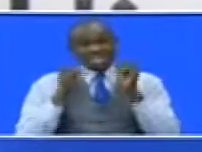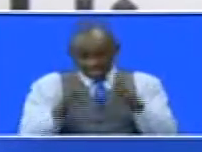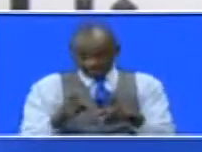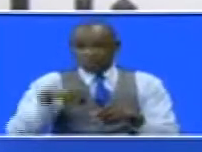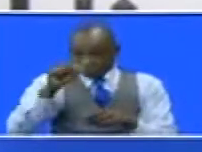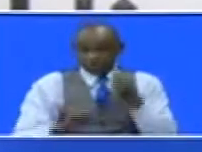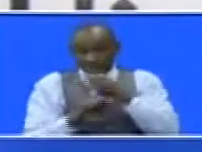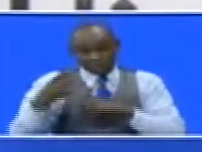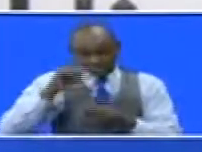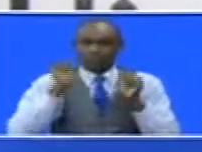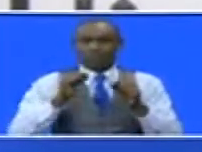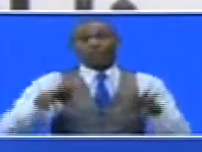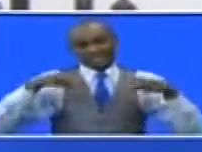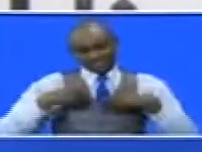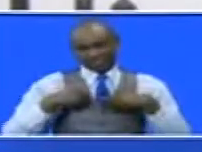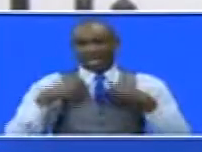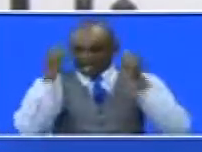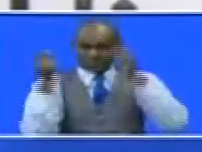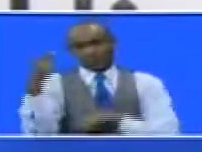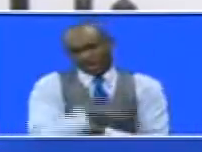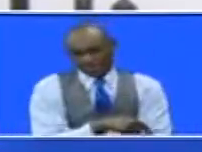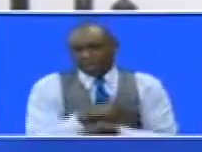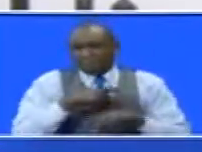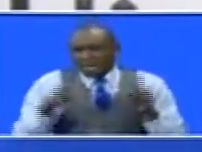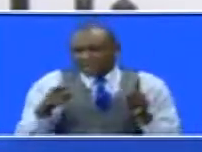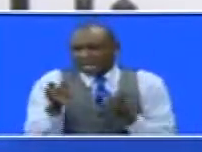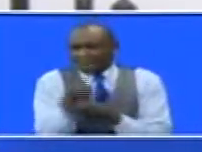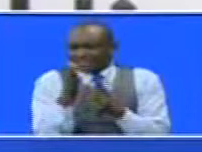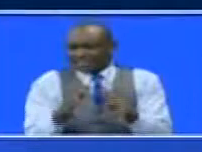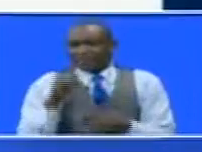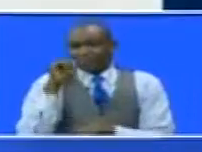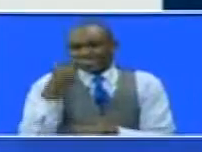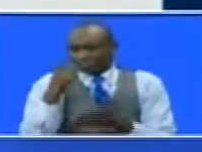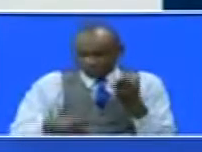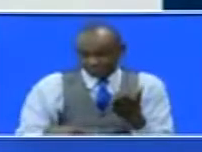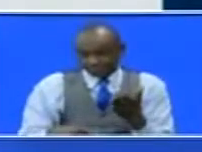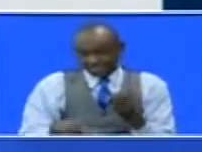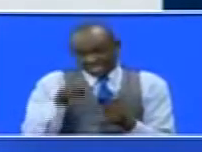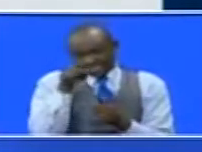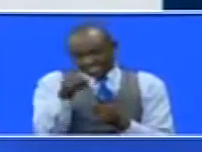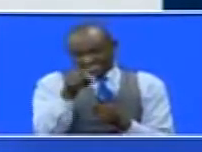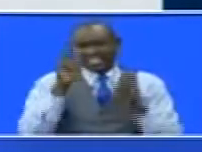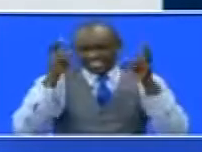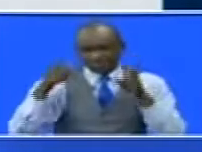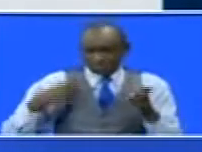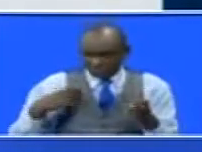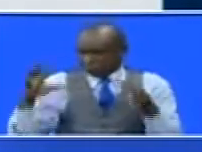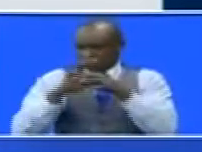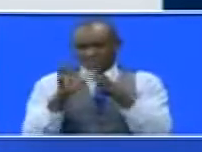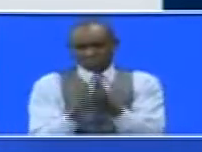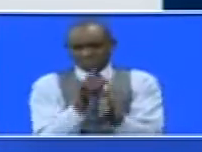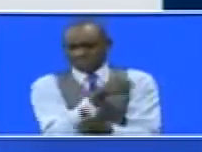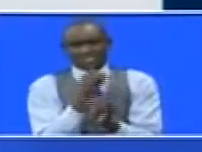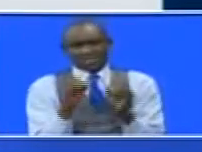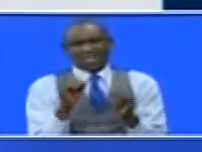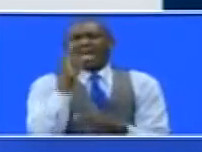vetoes its petition. But in a statement, the British High Commission in Kenya says, quote, The two issues are not interlinked, that in